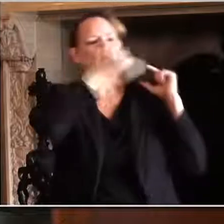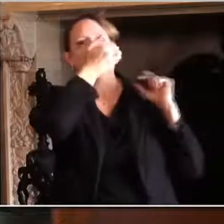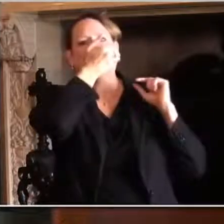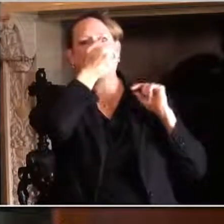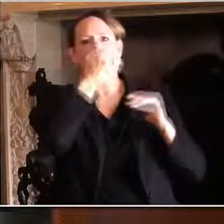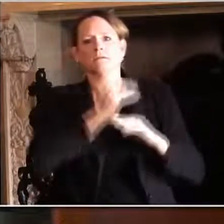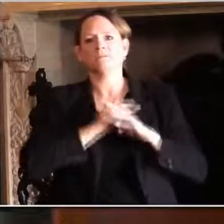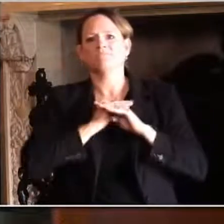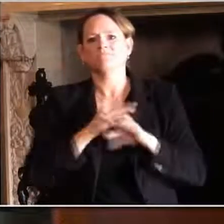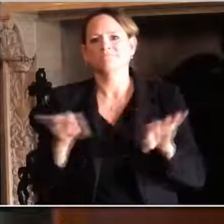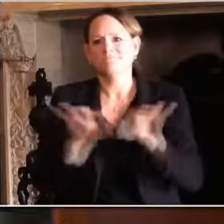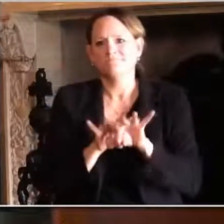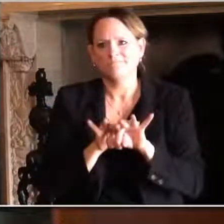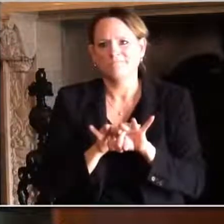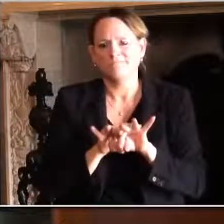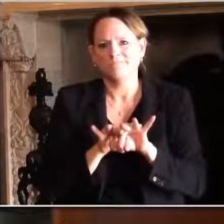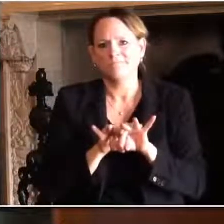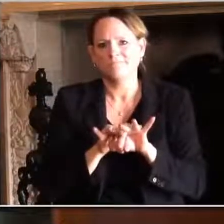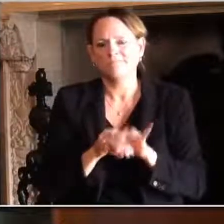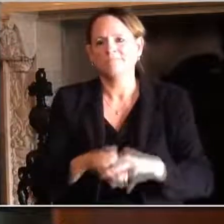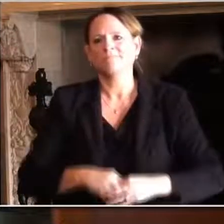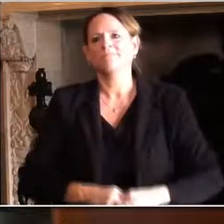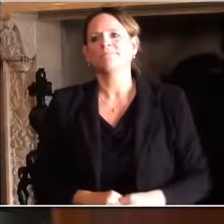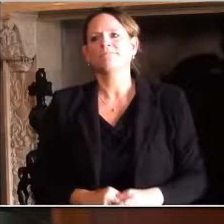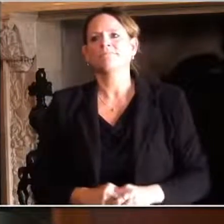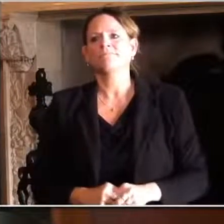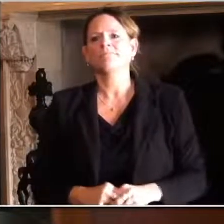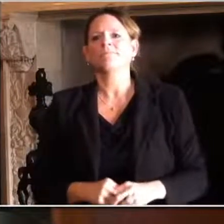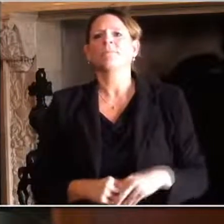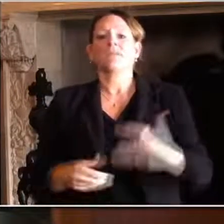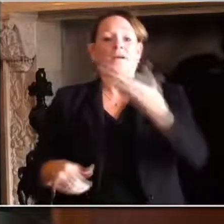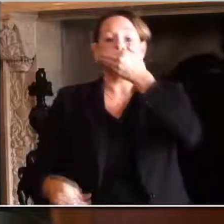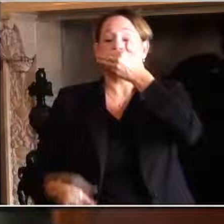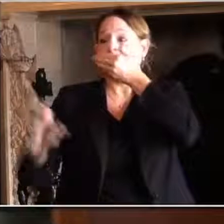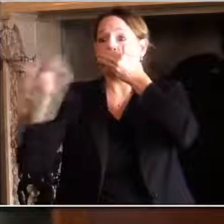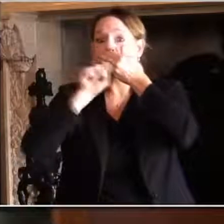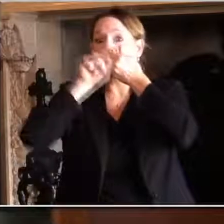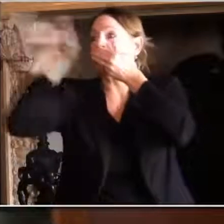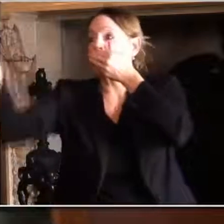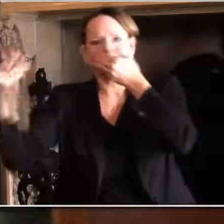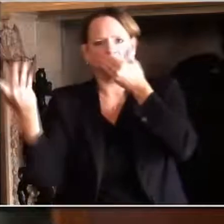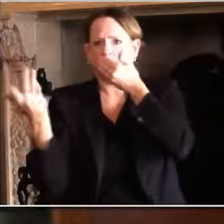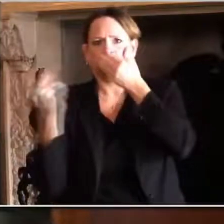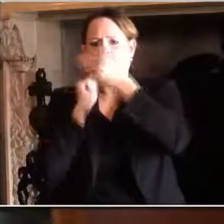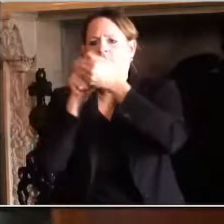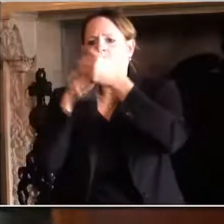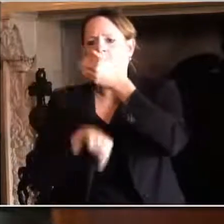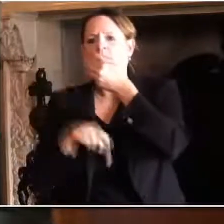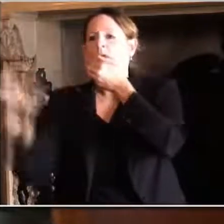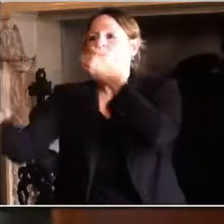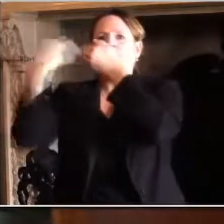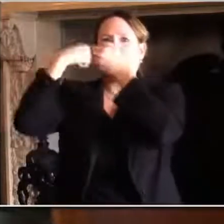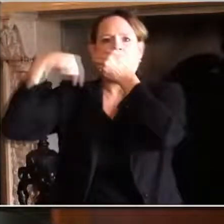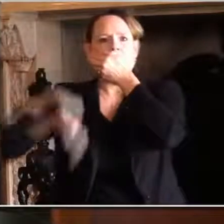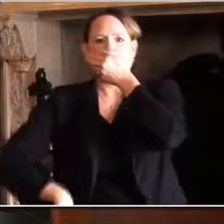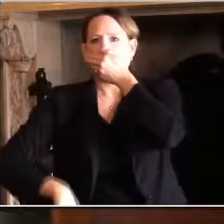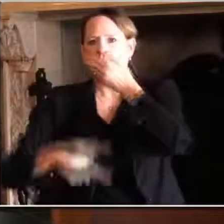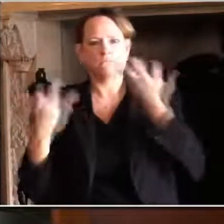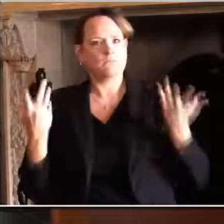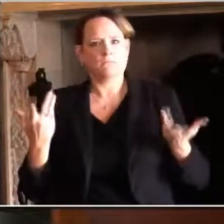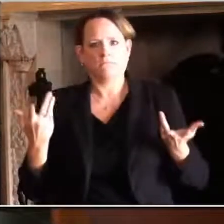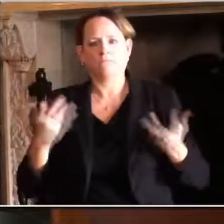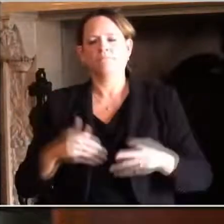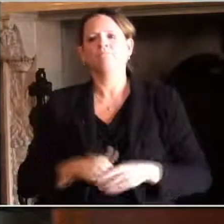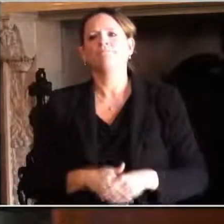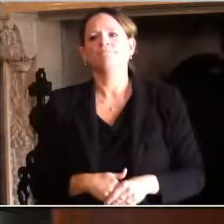form a barrier to prevent these droplets from traveling from an infected person to another person. To be clear,